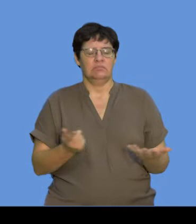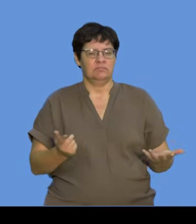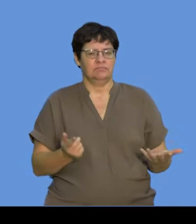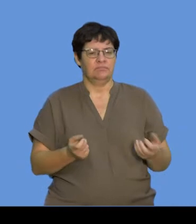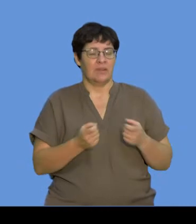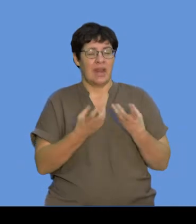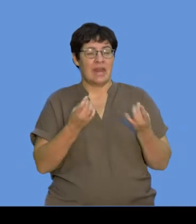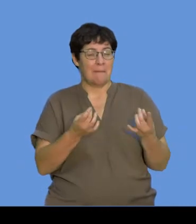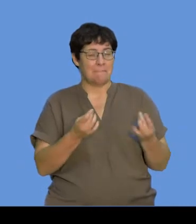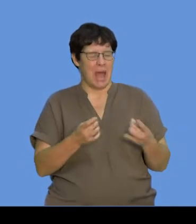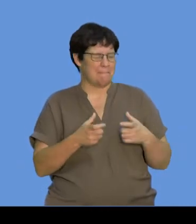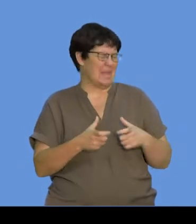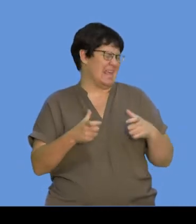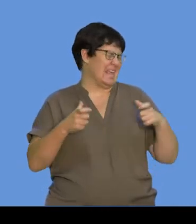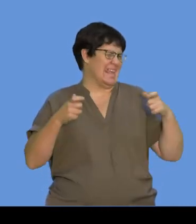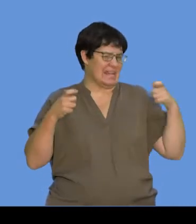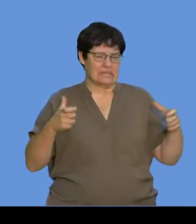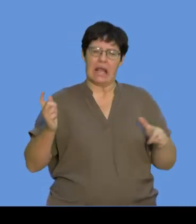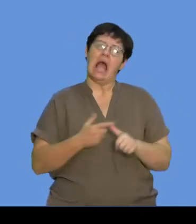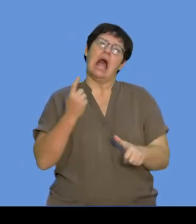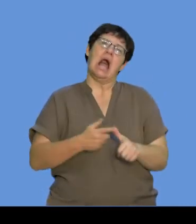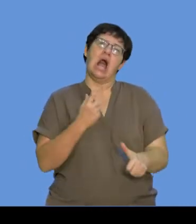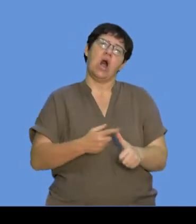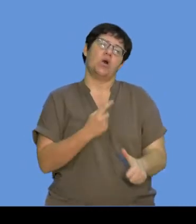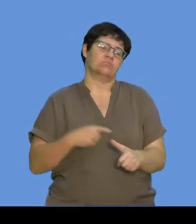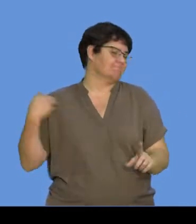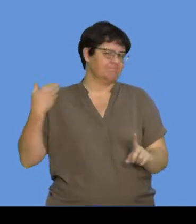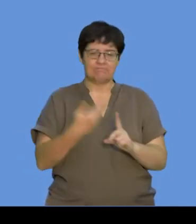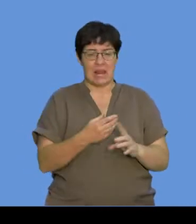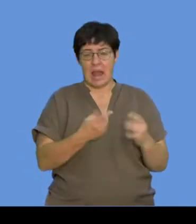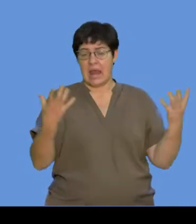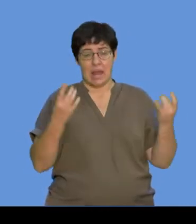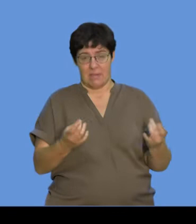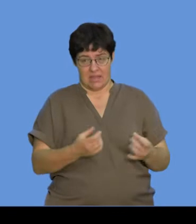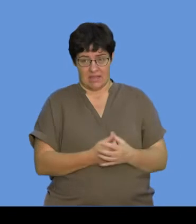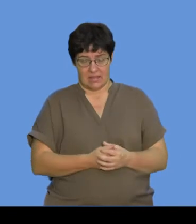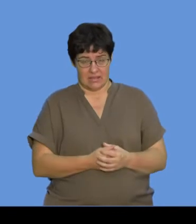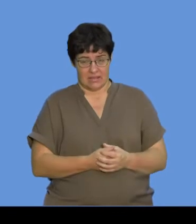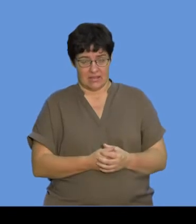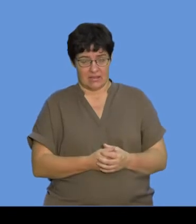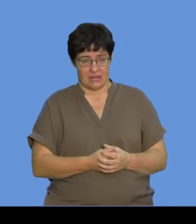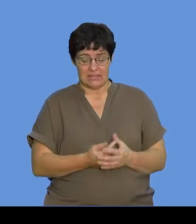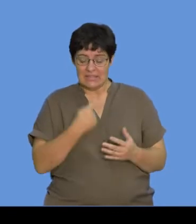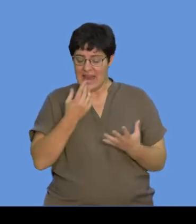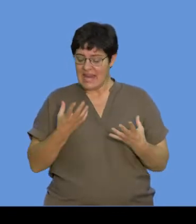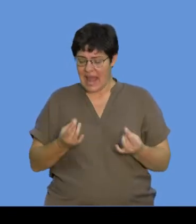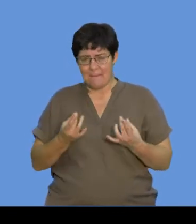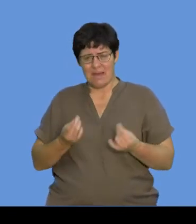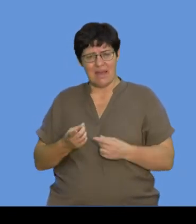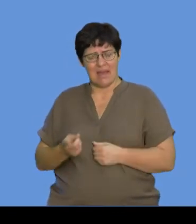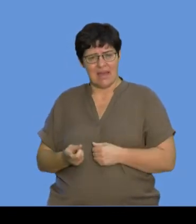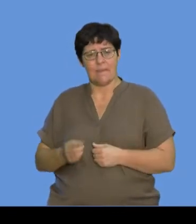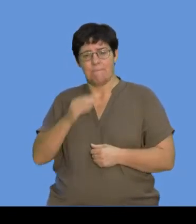is the biggest number you can count? Okay, the moment you start talking about number, it has to do